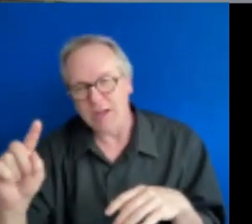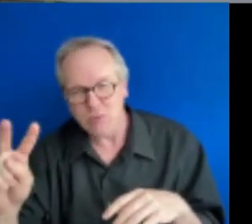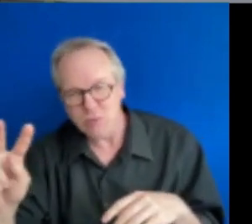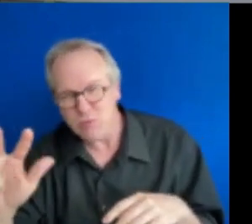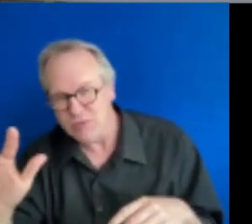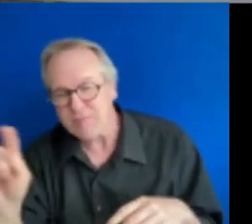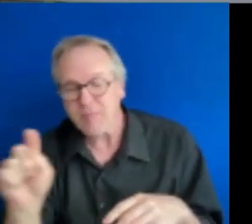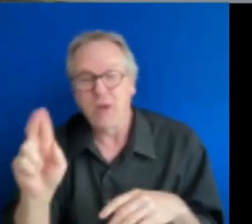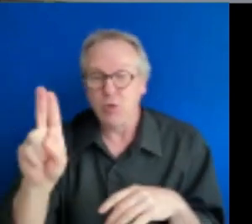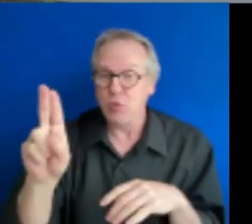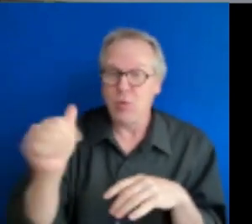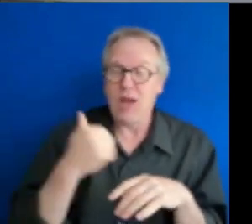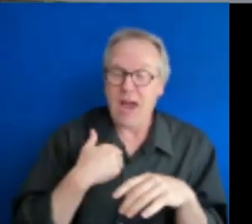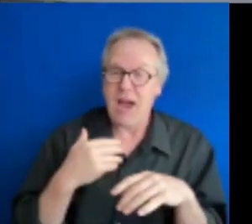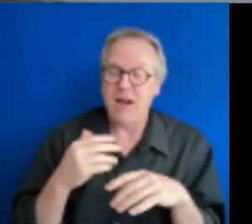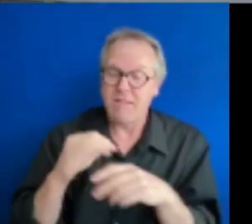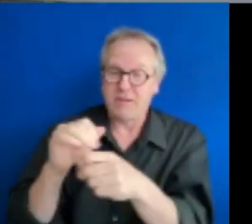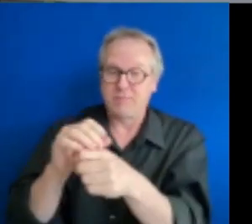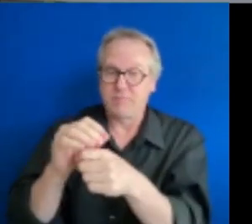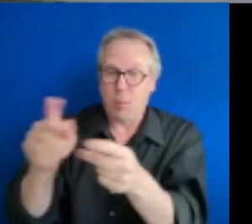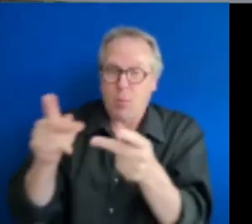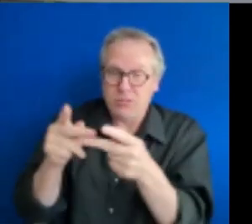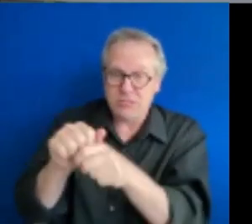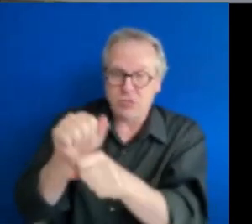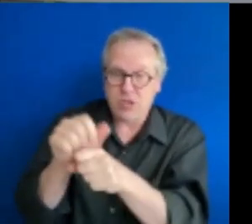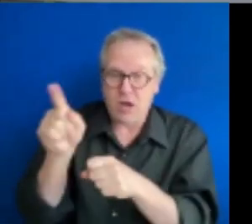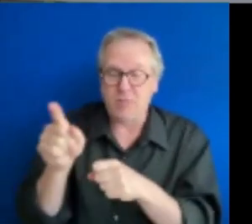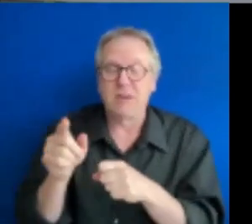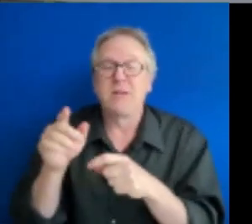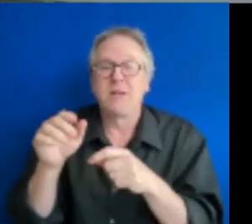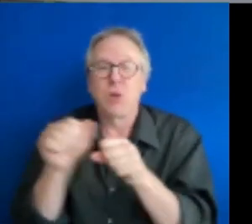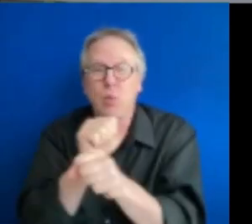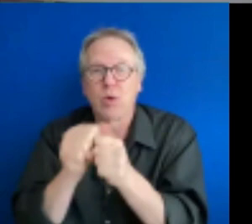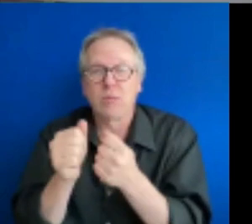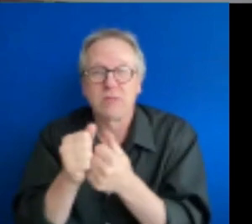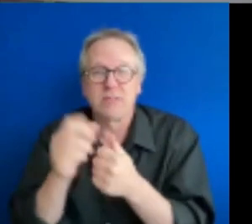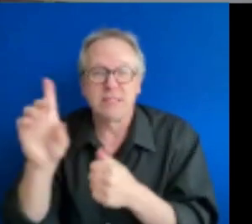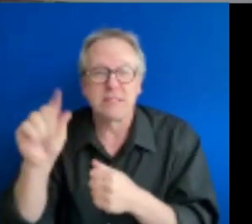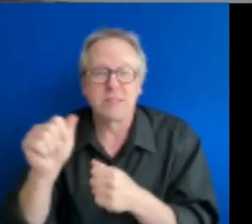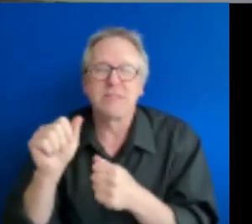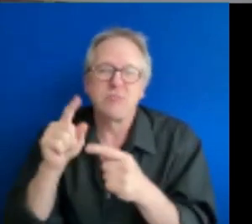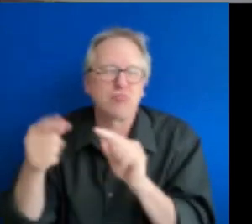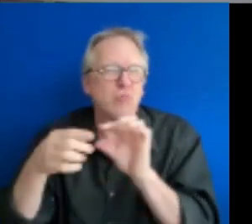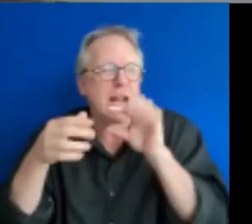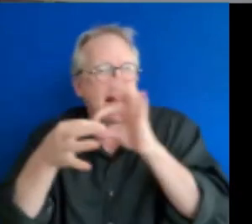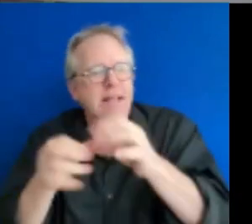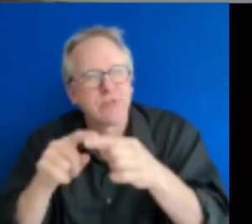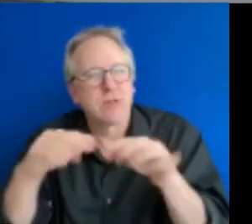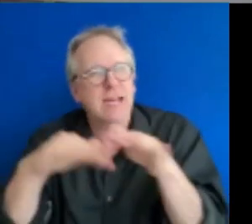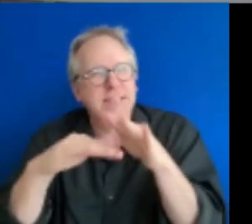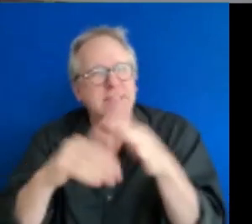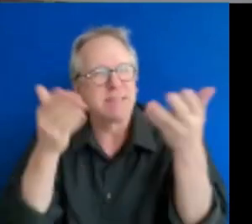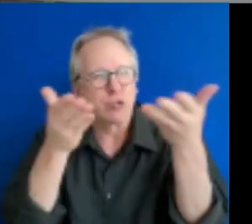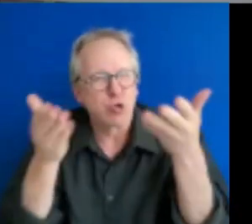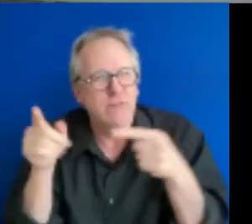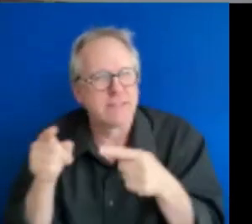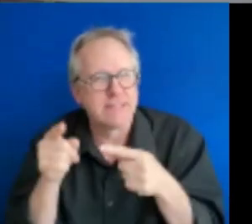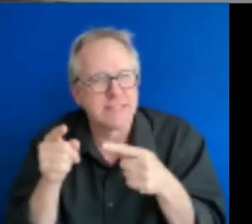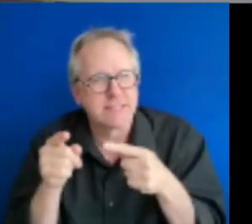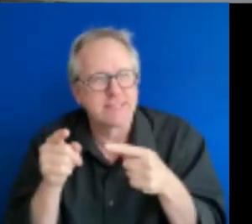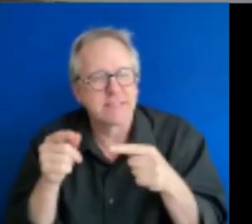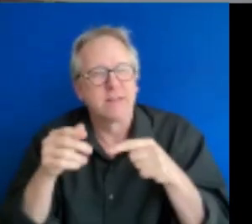a position that was working around disability, mostly around accessibility services within